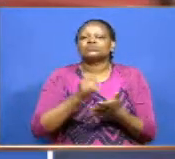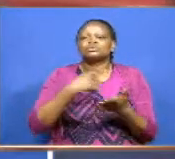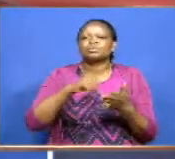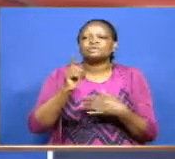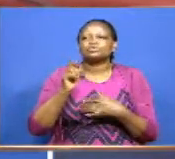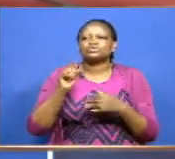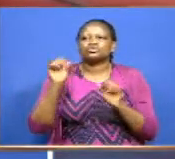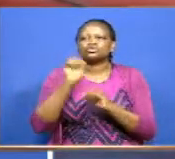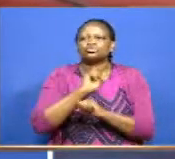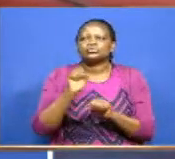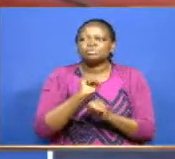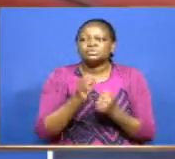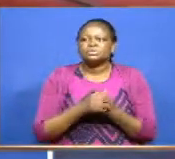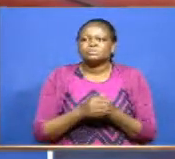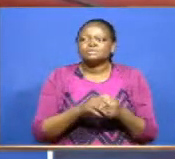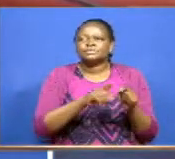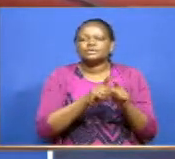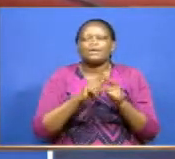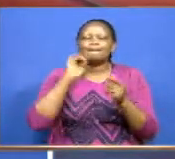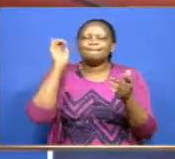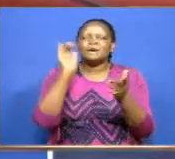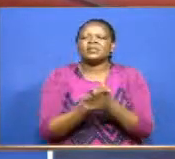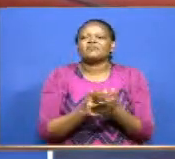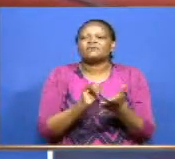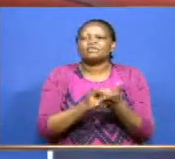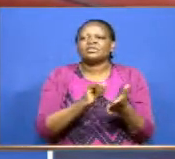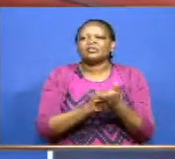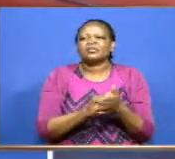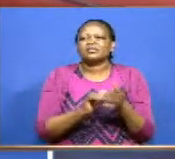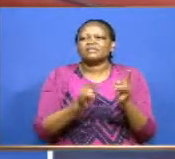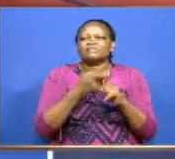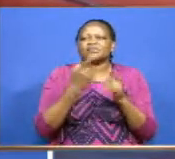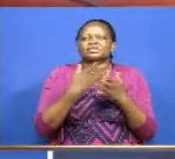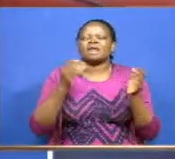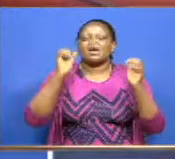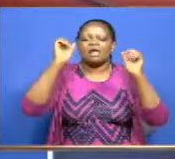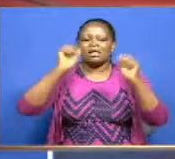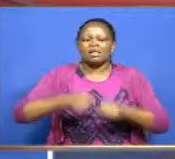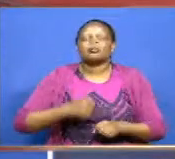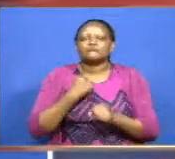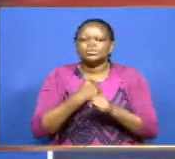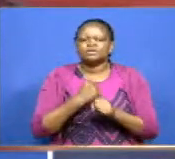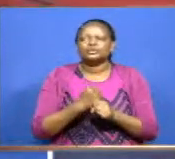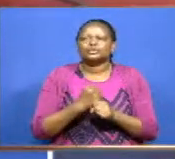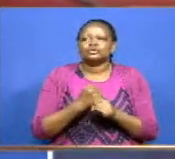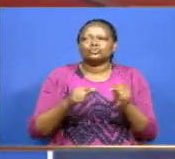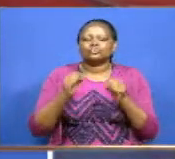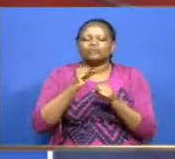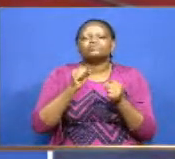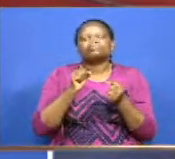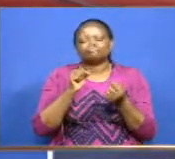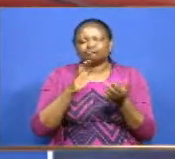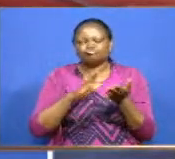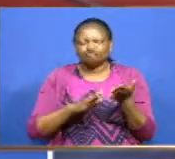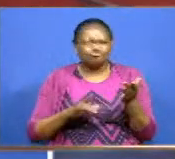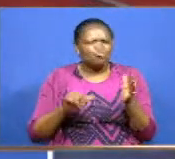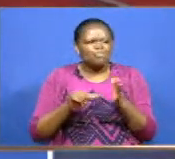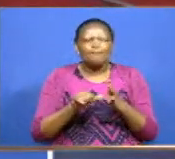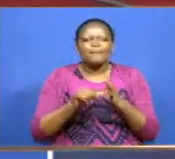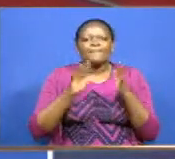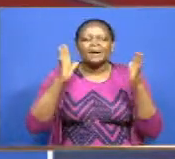transport, and I believe the first thing I would do, because traffic congestion in the city is a major